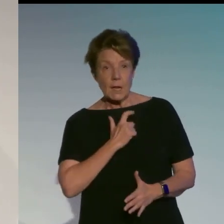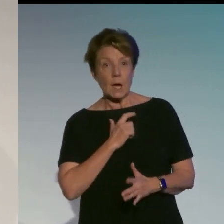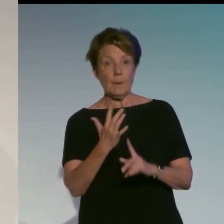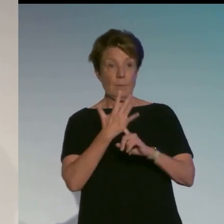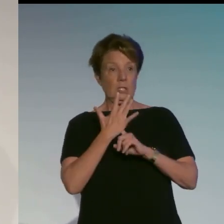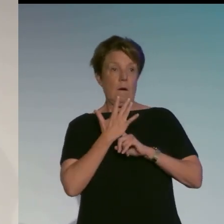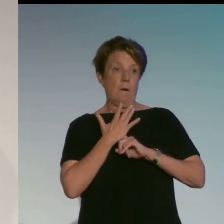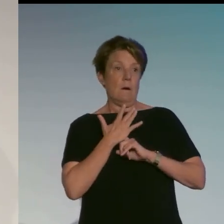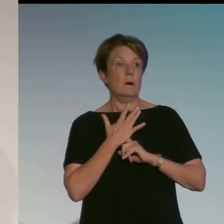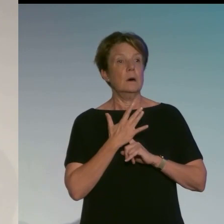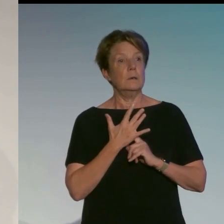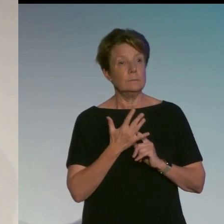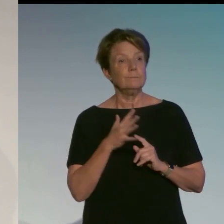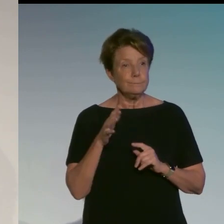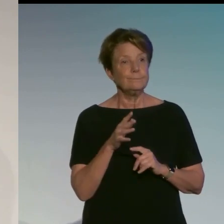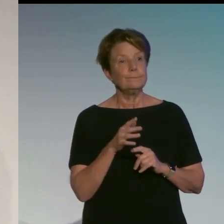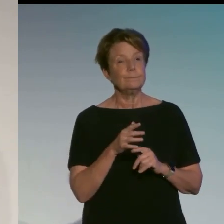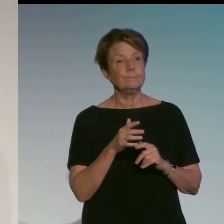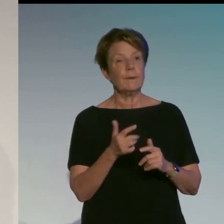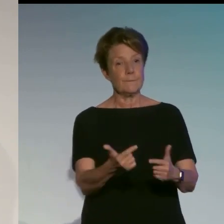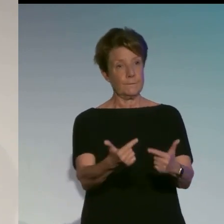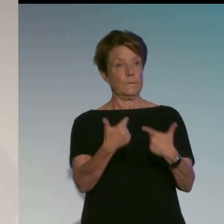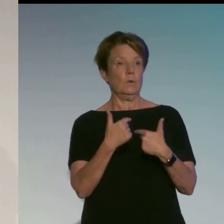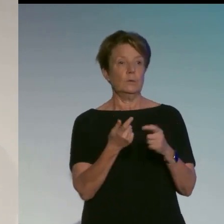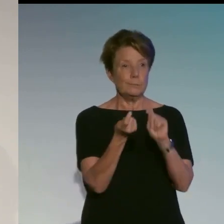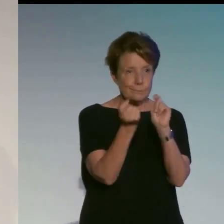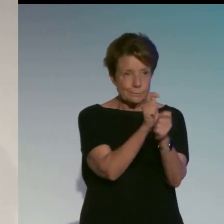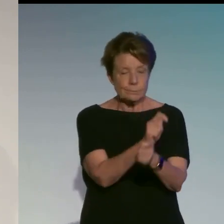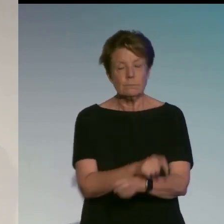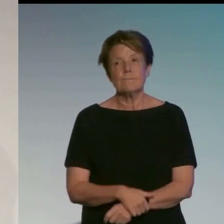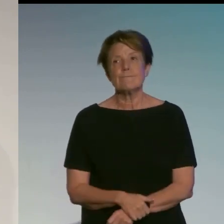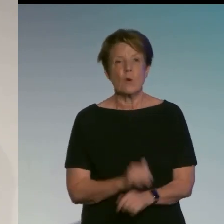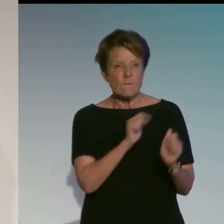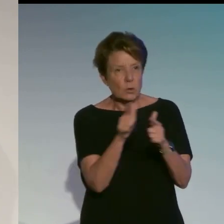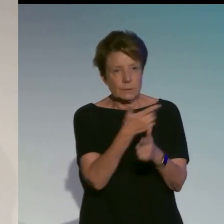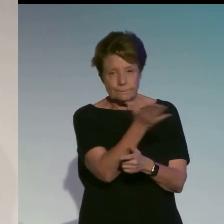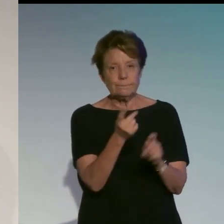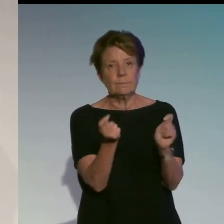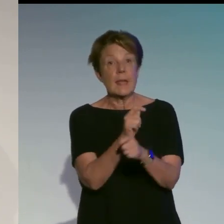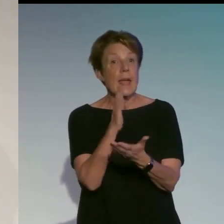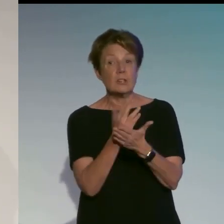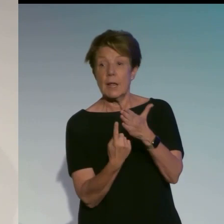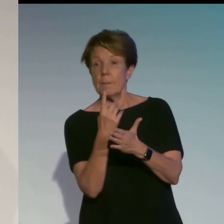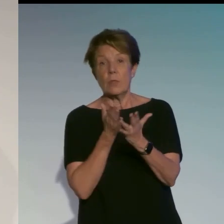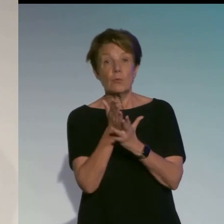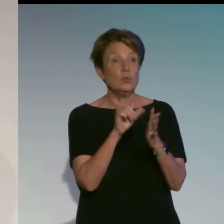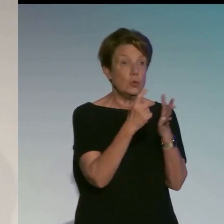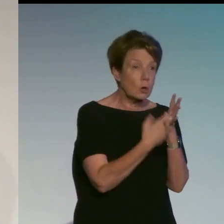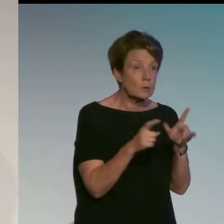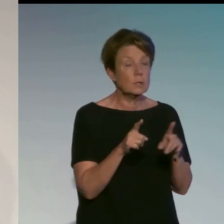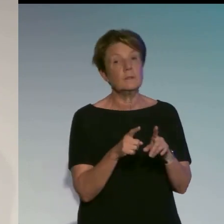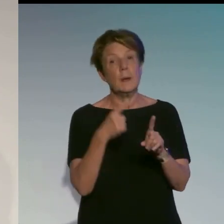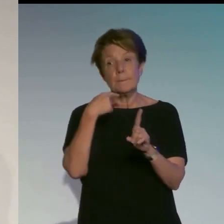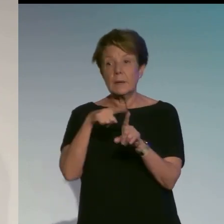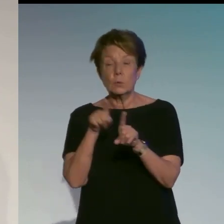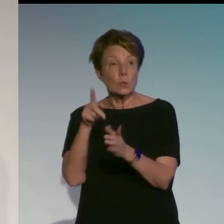pressure, and these practices were conducted by medical professionals and psychiatrists as